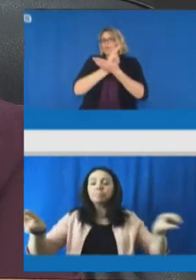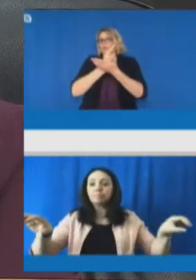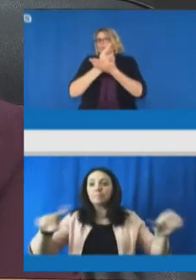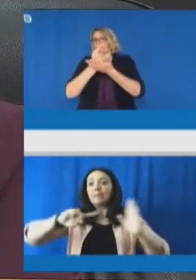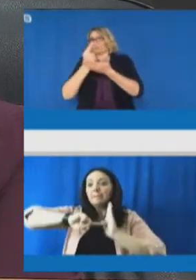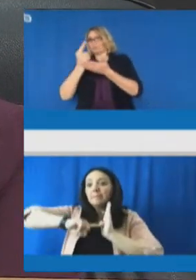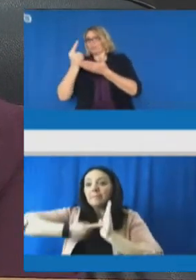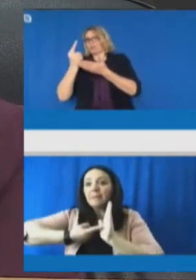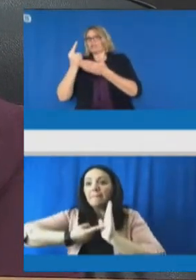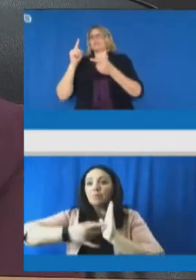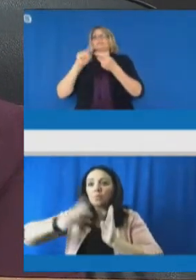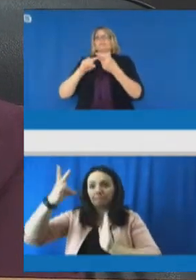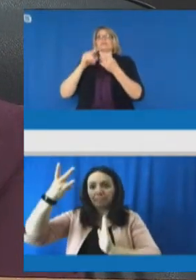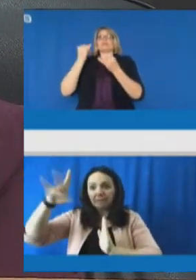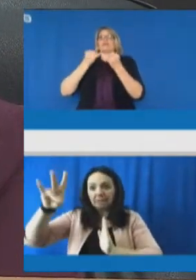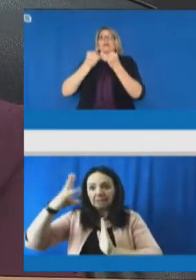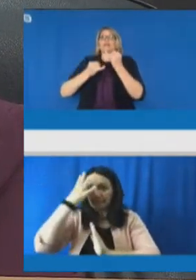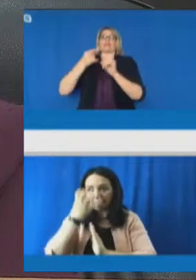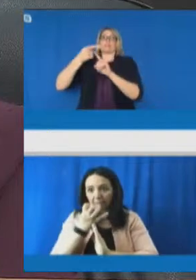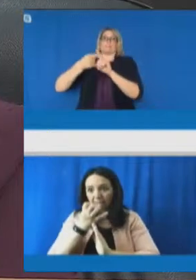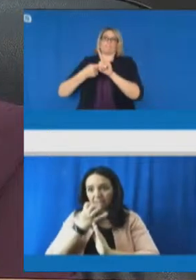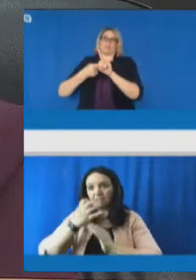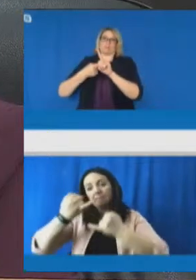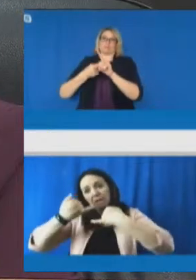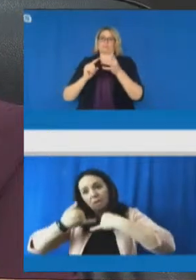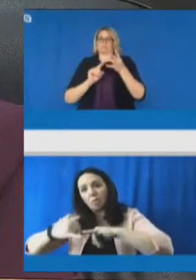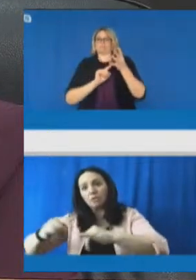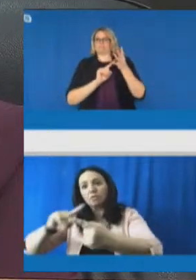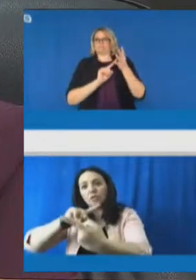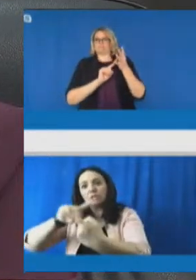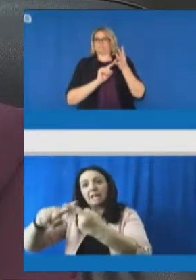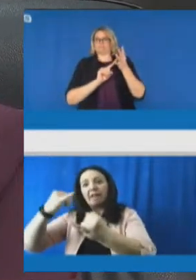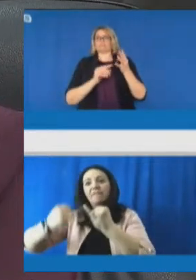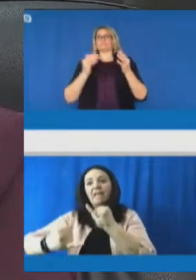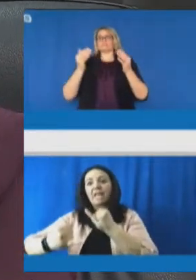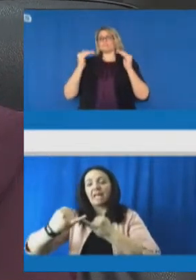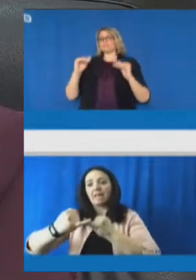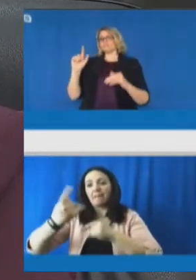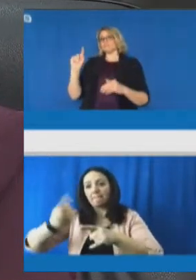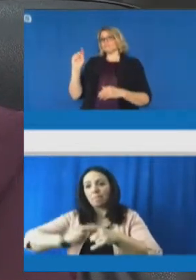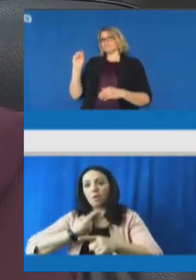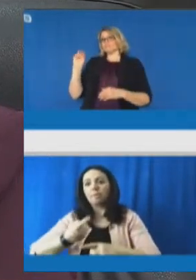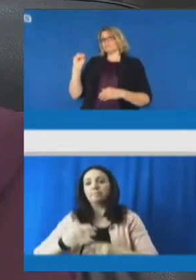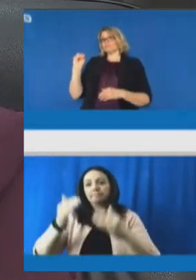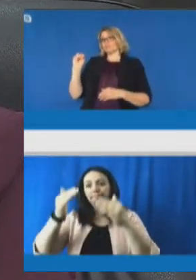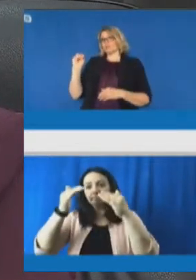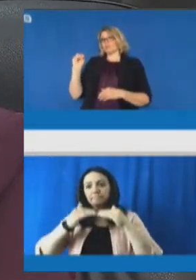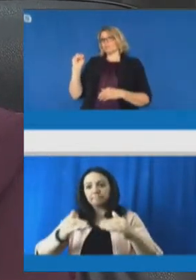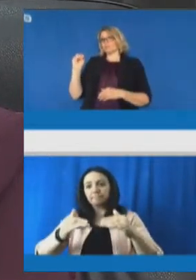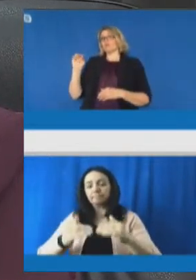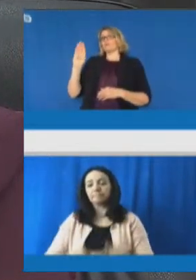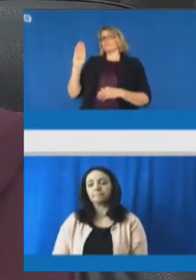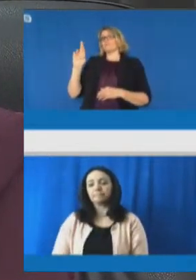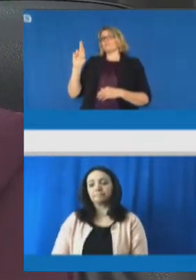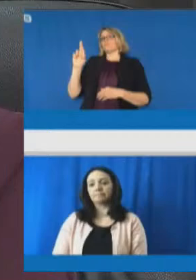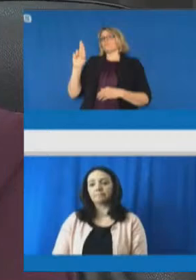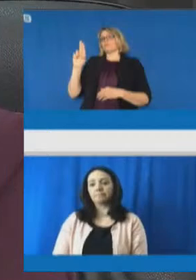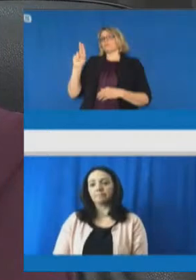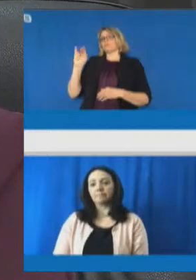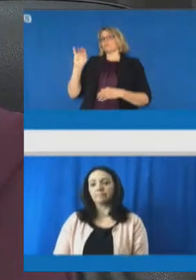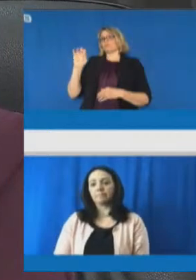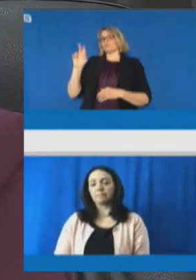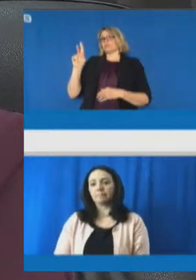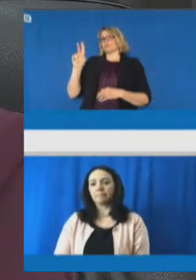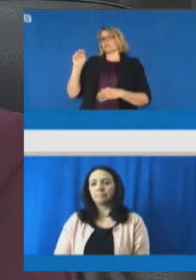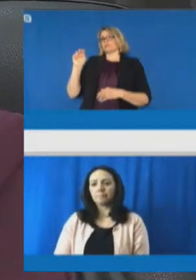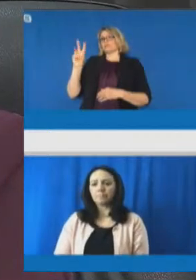requirements, rotational workers, temporary foreign workers, vaccination schedules perhaps, testing or contact tracing procedures. I